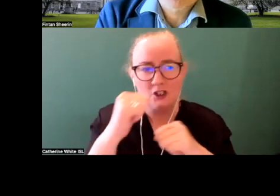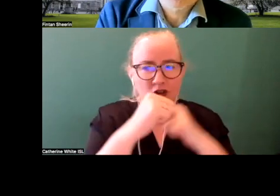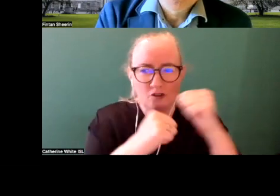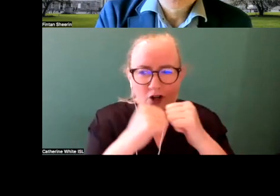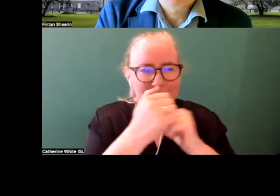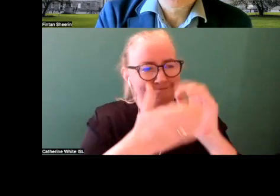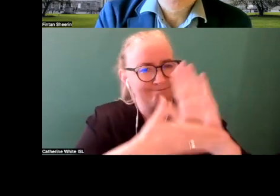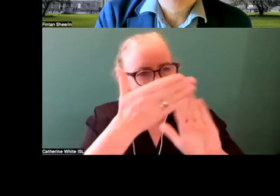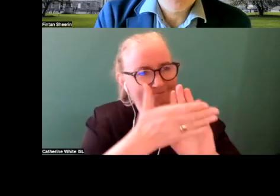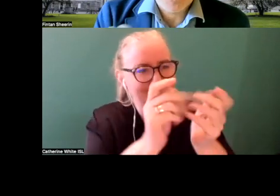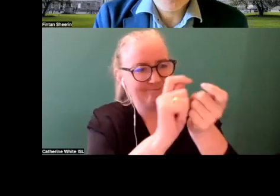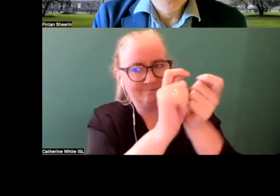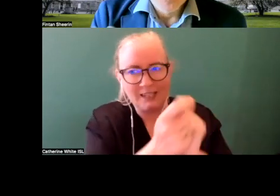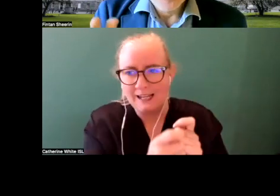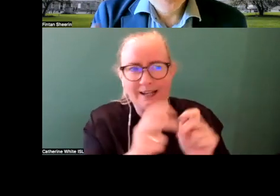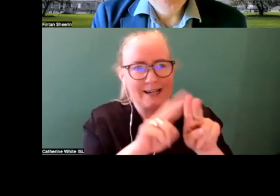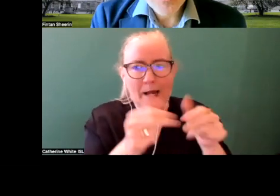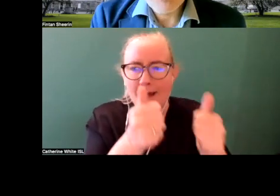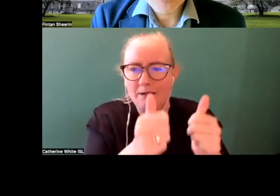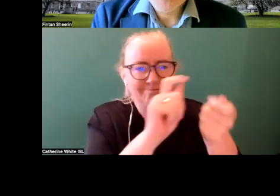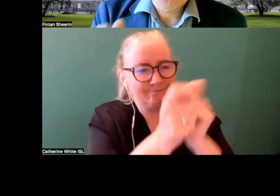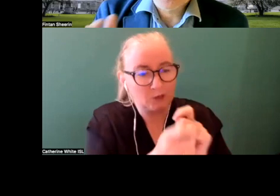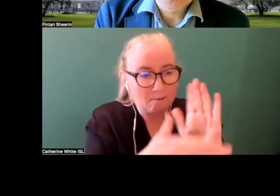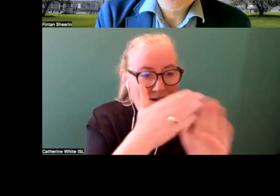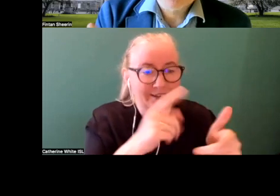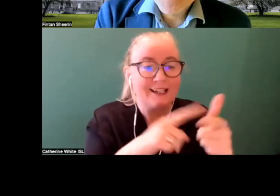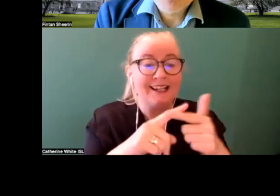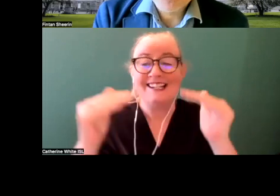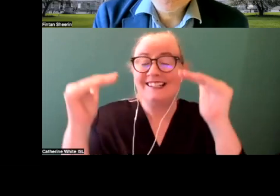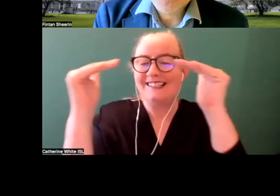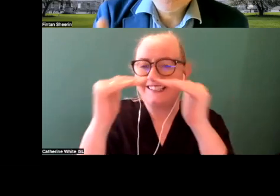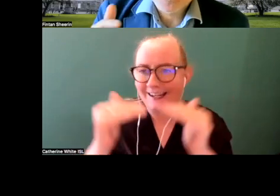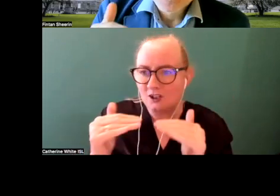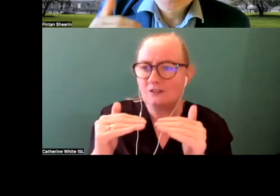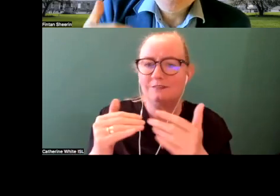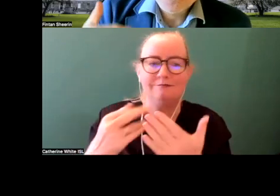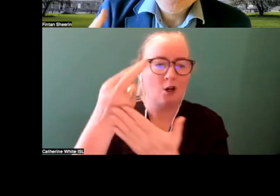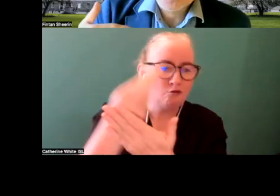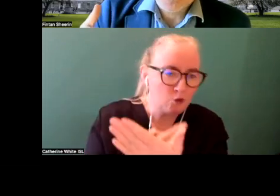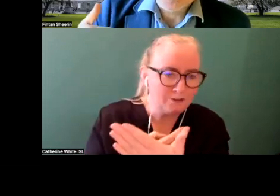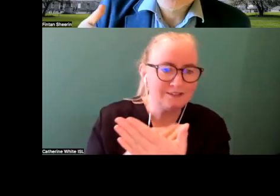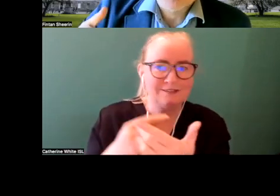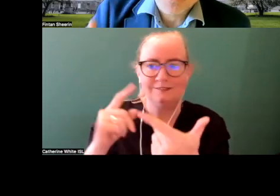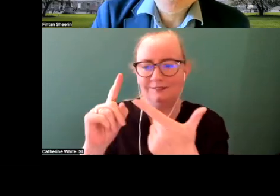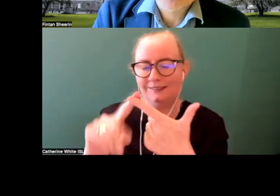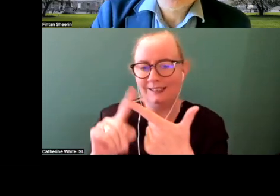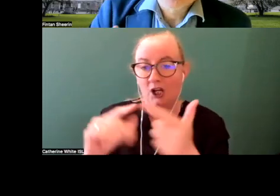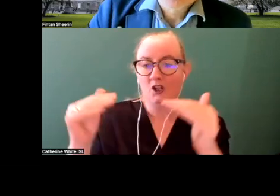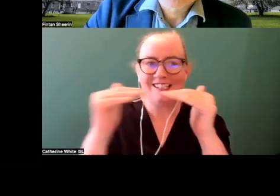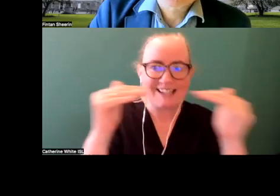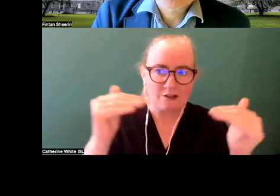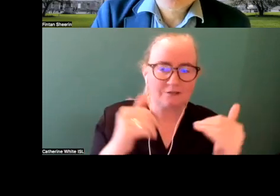and the ability to modify it. Standards and regulations and the interplay between HICWA standards and the